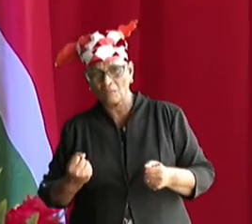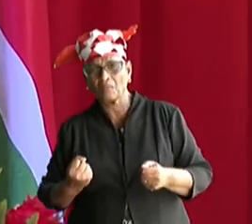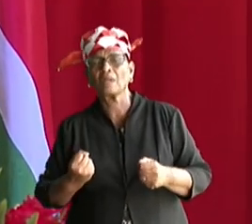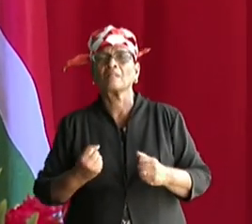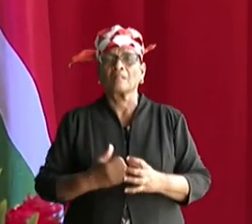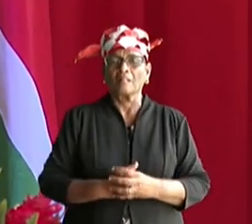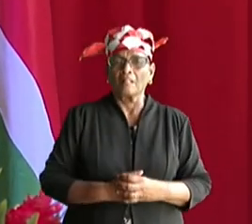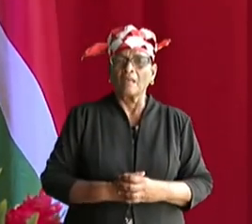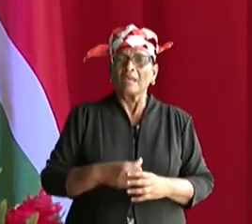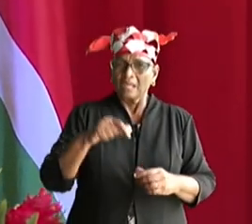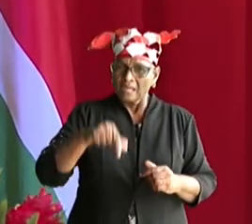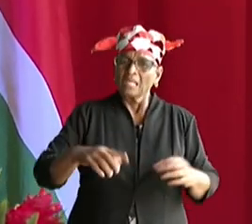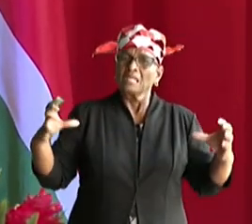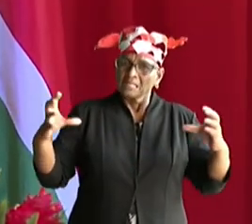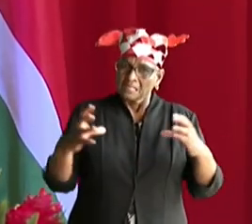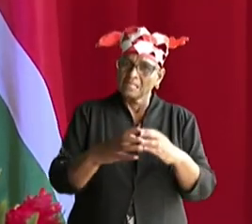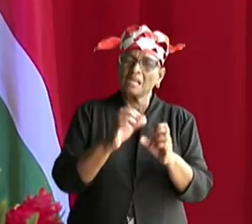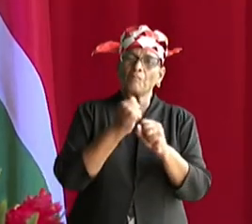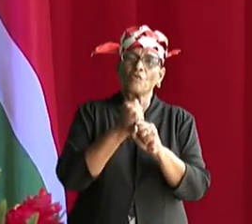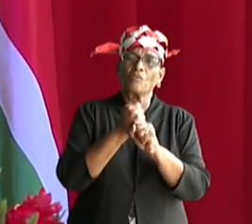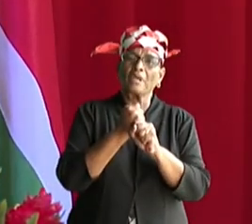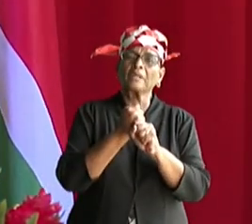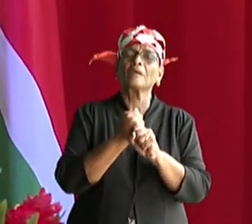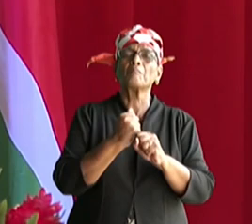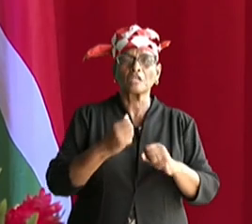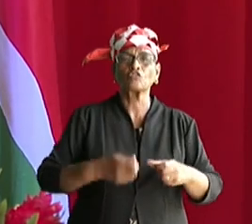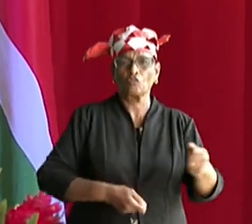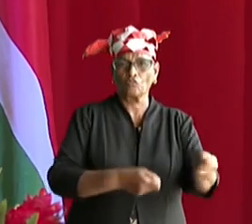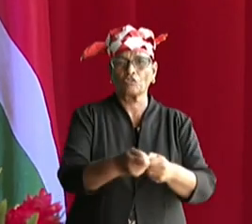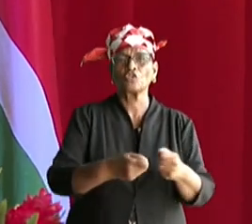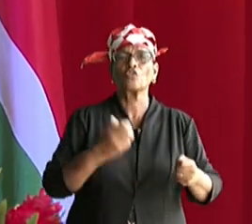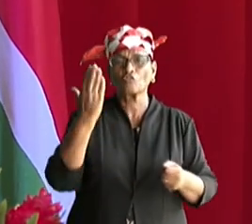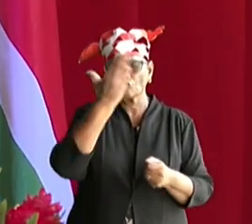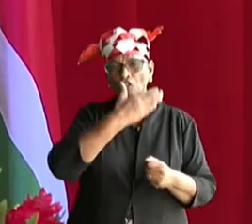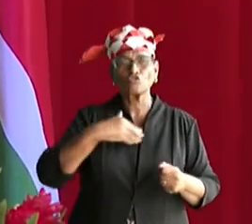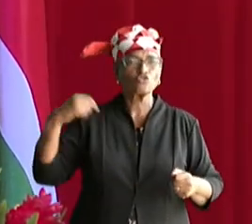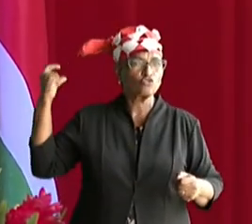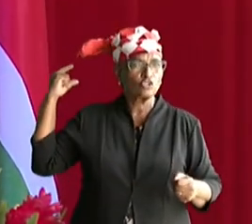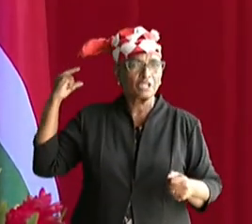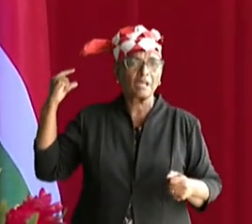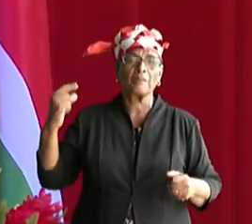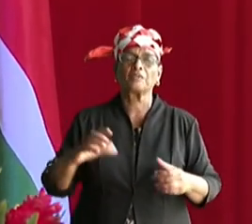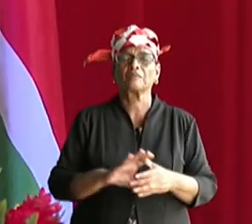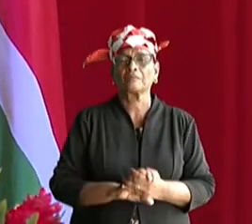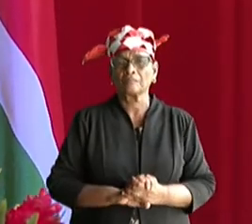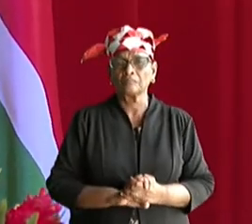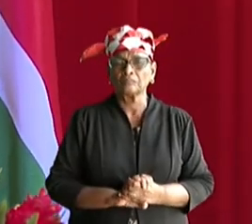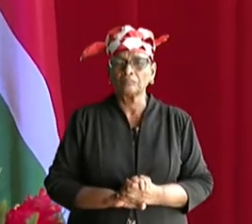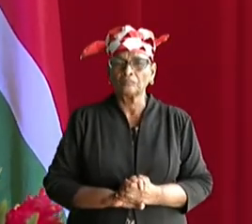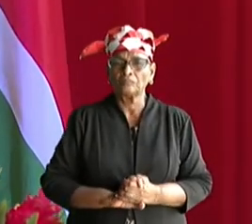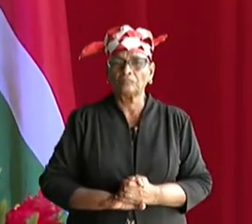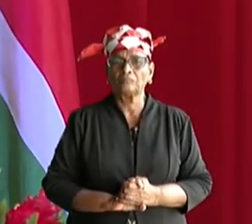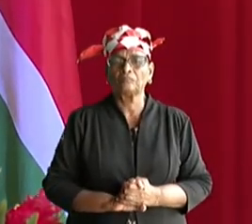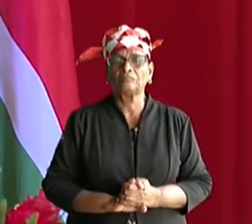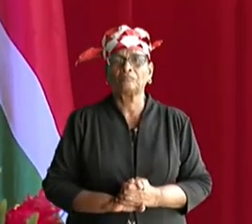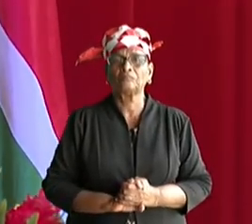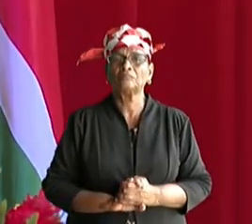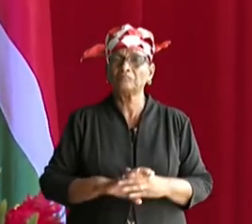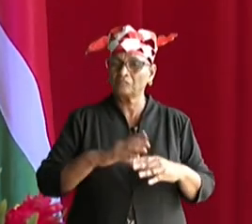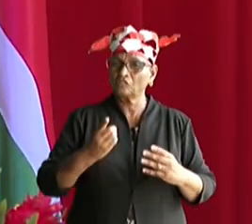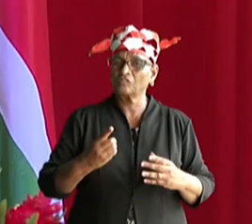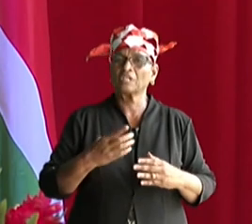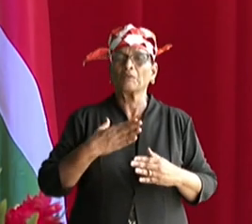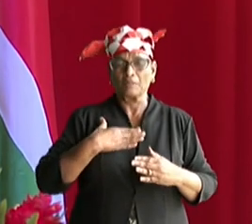energies in working with the government of Suriname on the creation of such a plan. Allow me